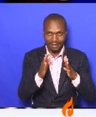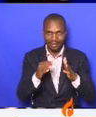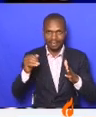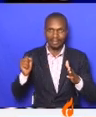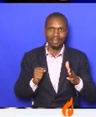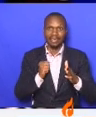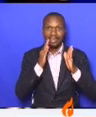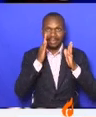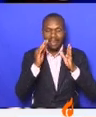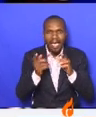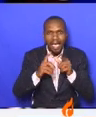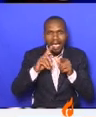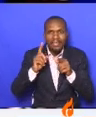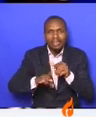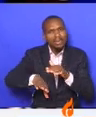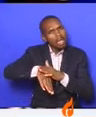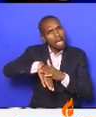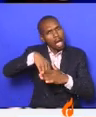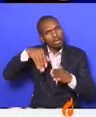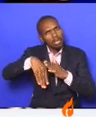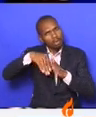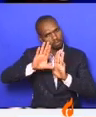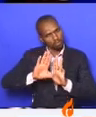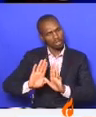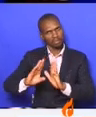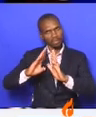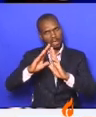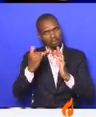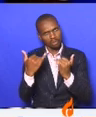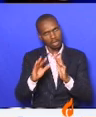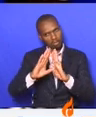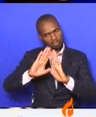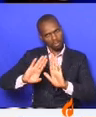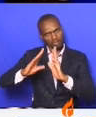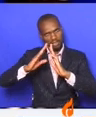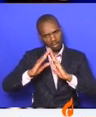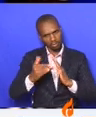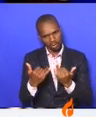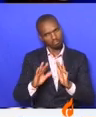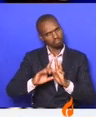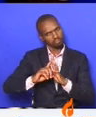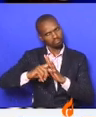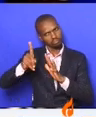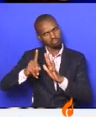Senator Wambua, you're out of order and leave the chamber now for the rest of the day. Leave the chamber.